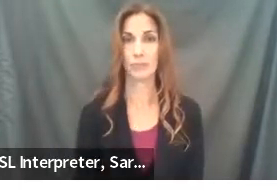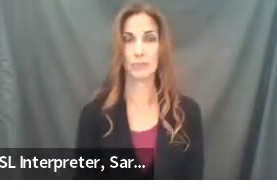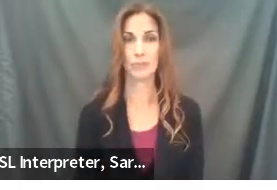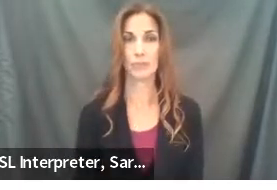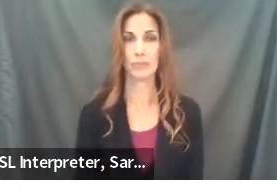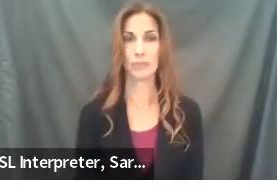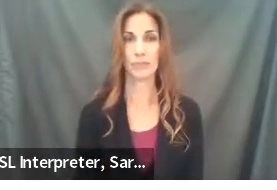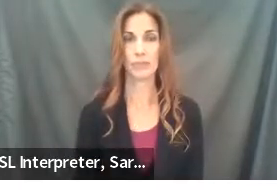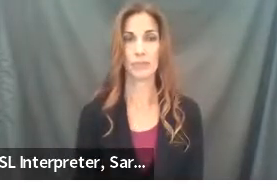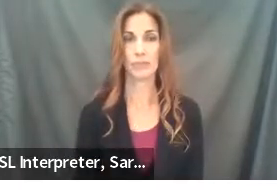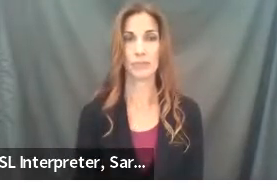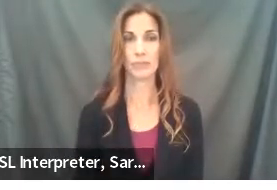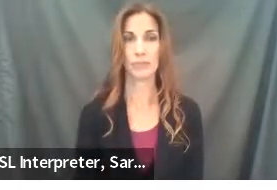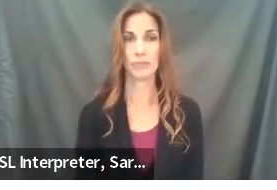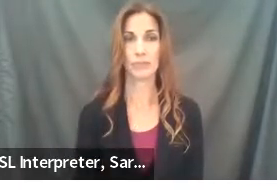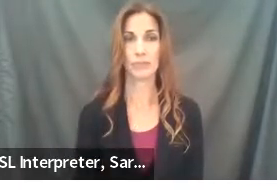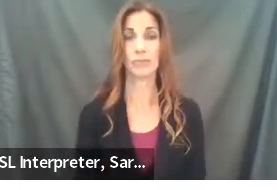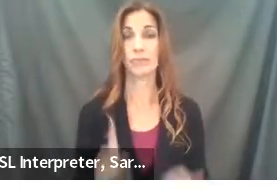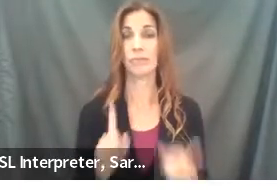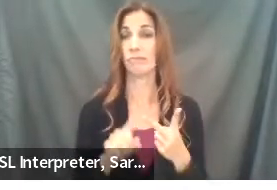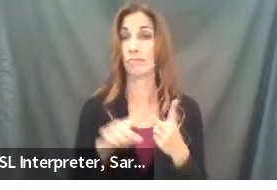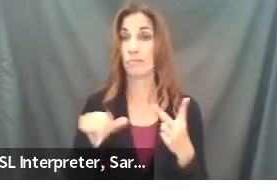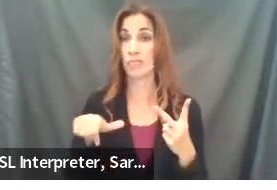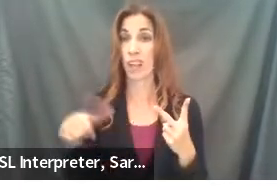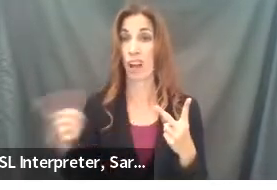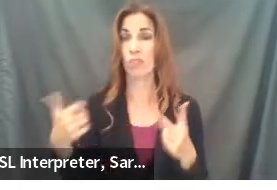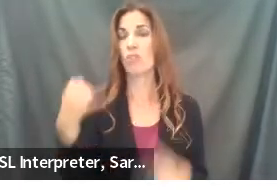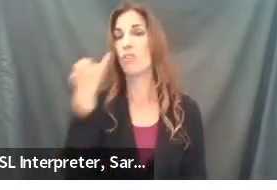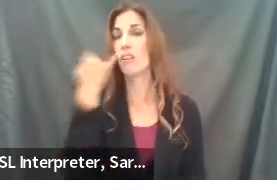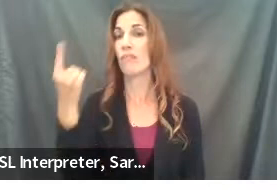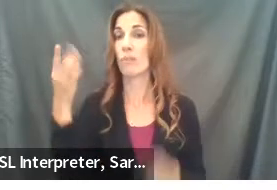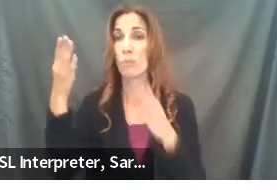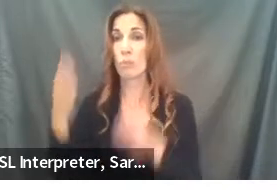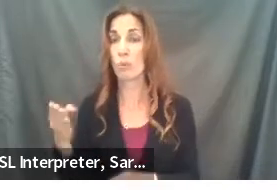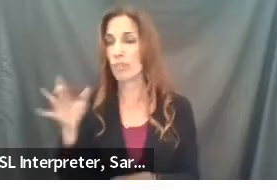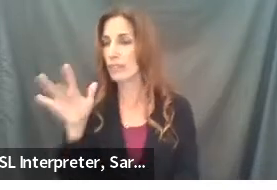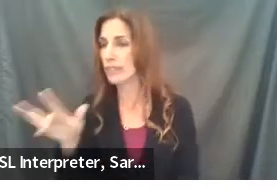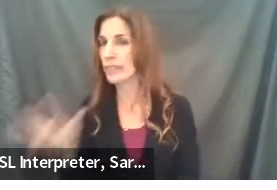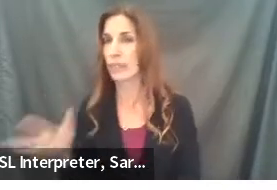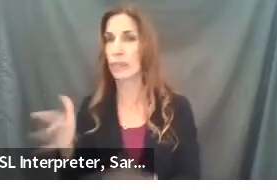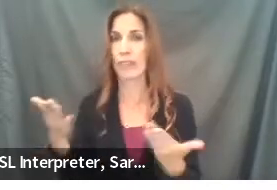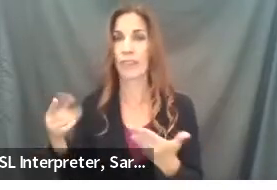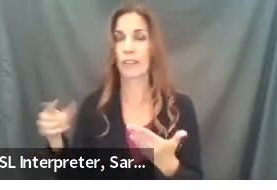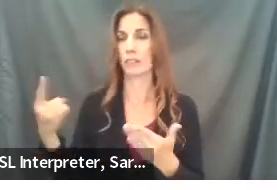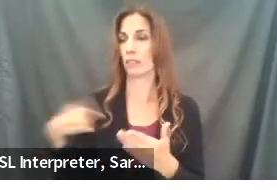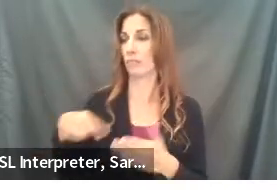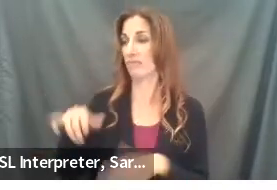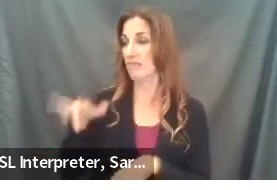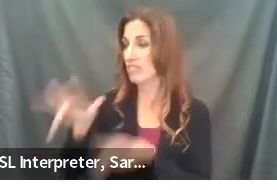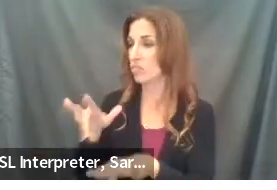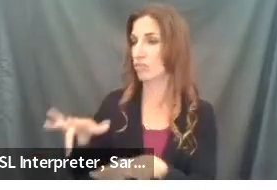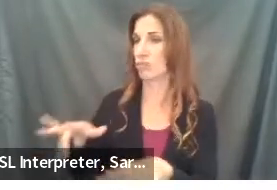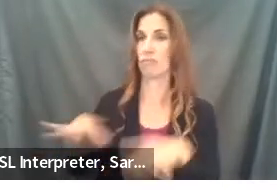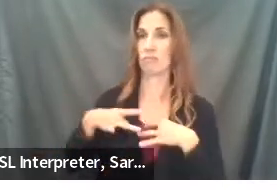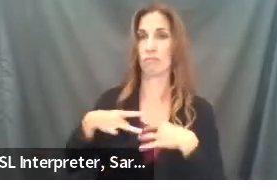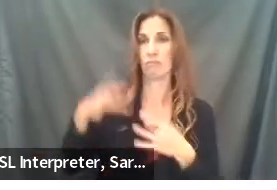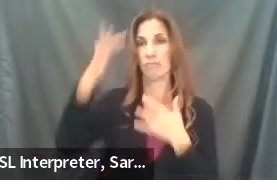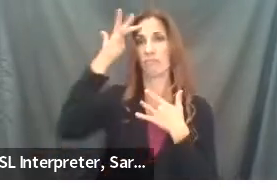Another way is by touching objects or surfaces in which the virus are on.